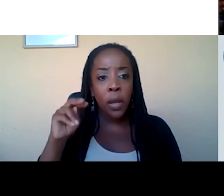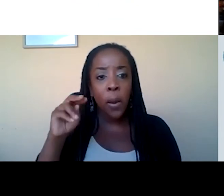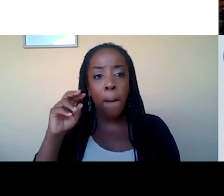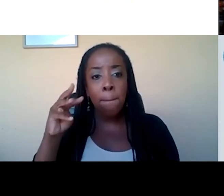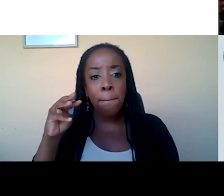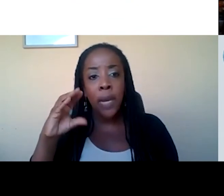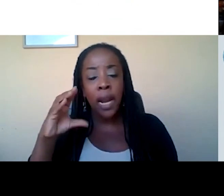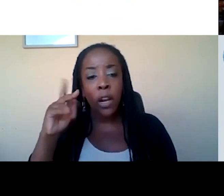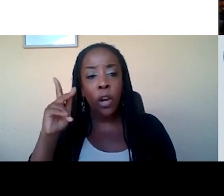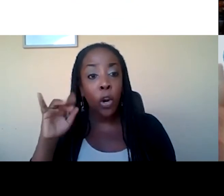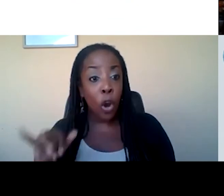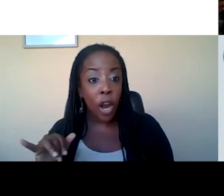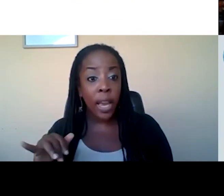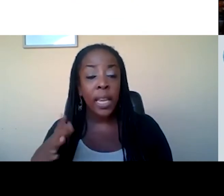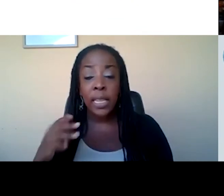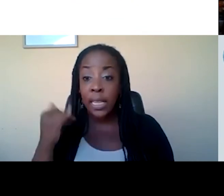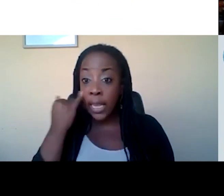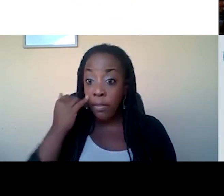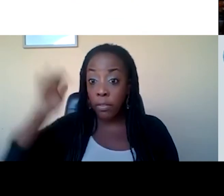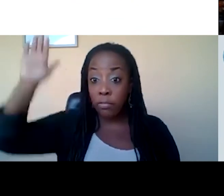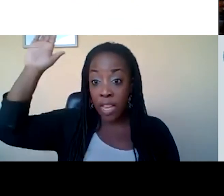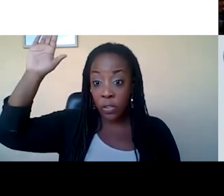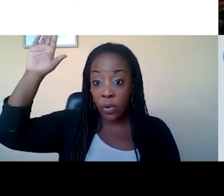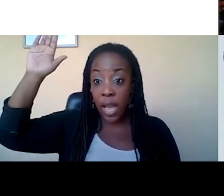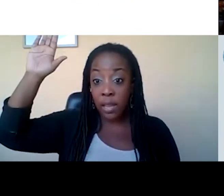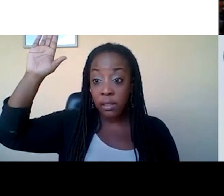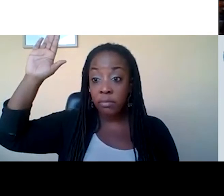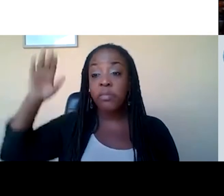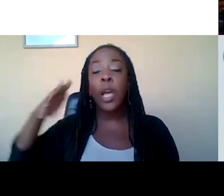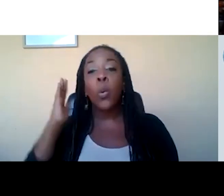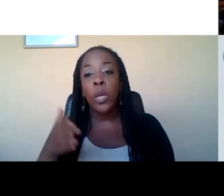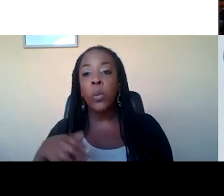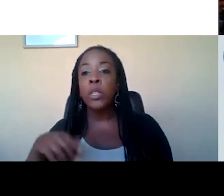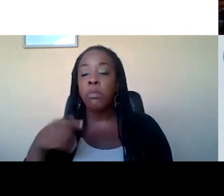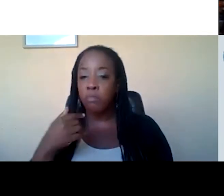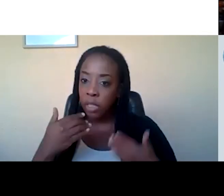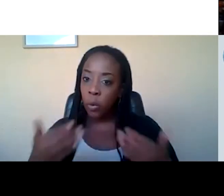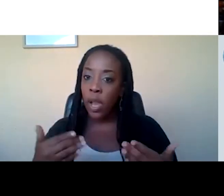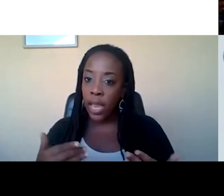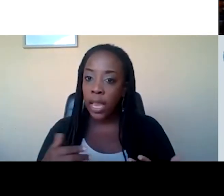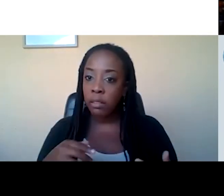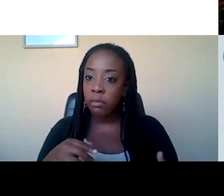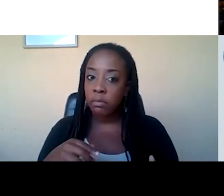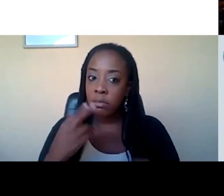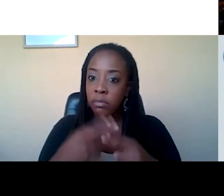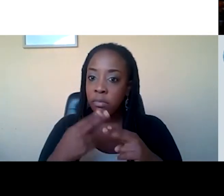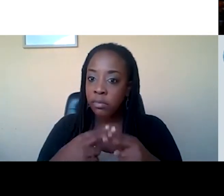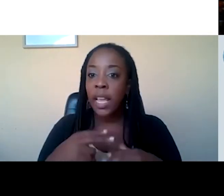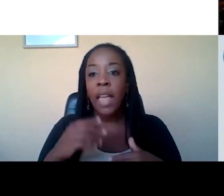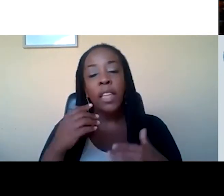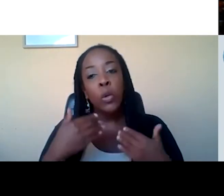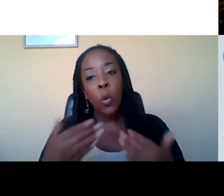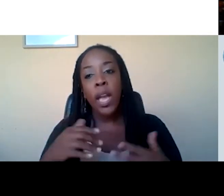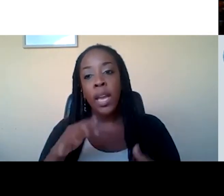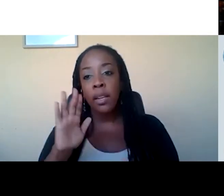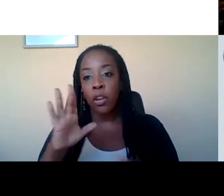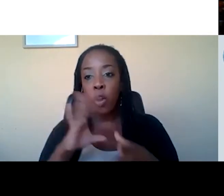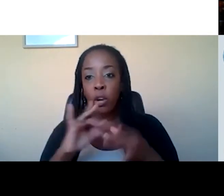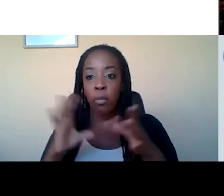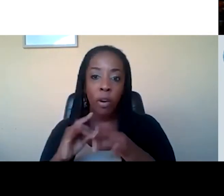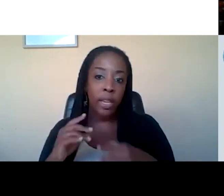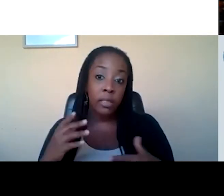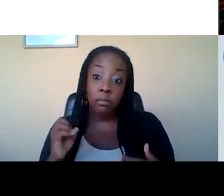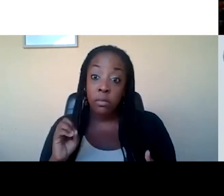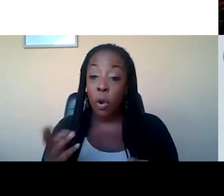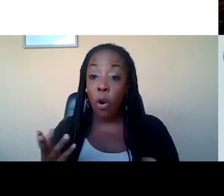just raise your hand and then they will acknowledge and you can make your point or